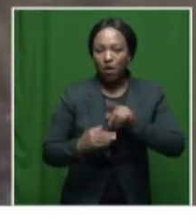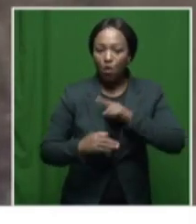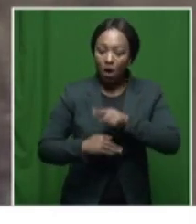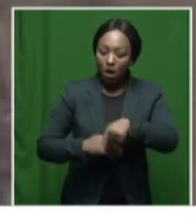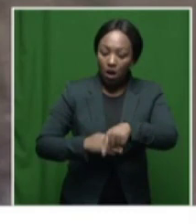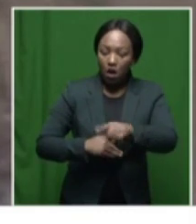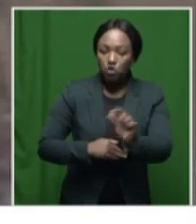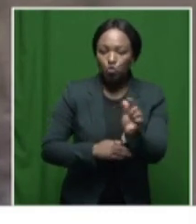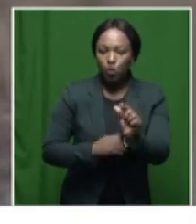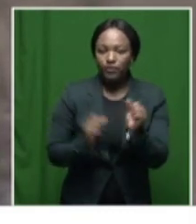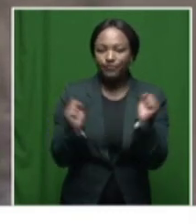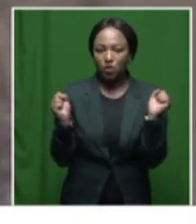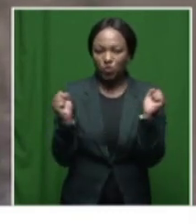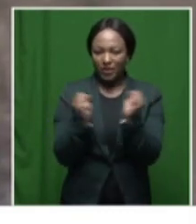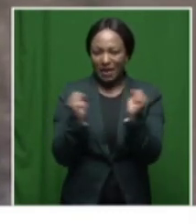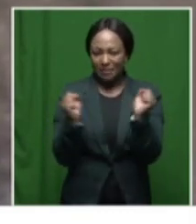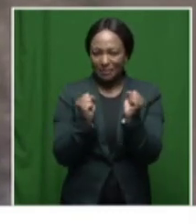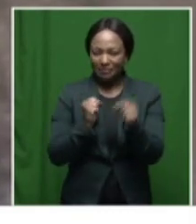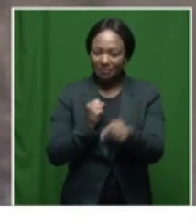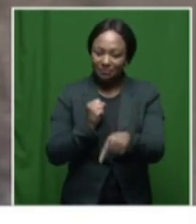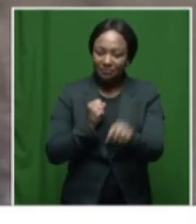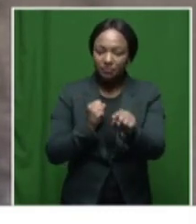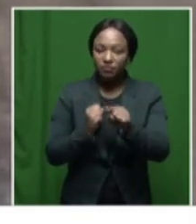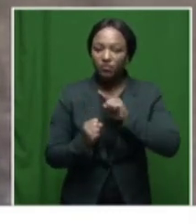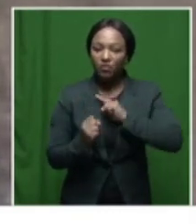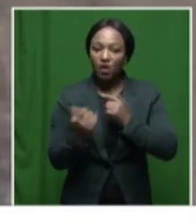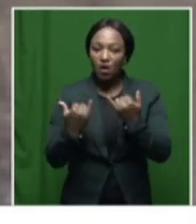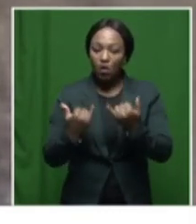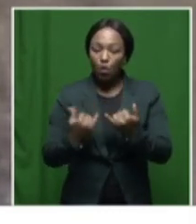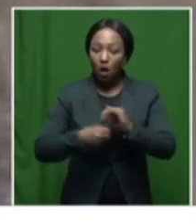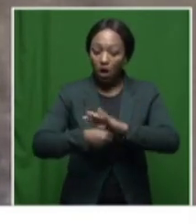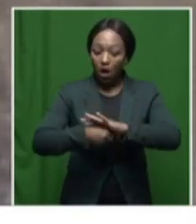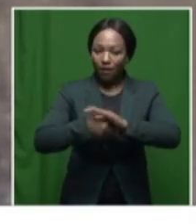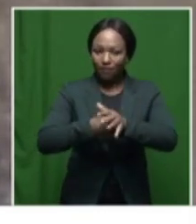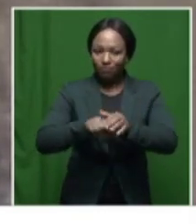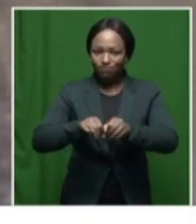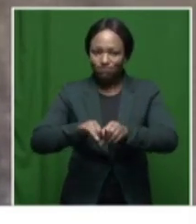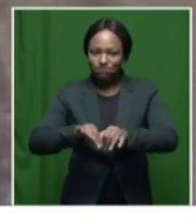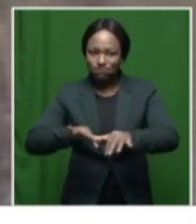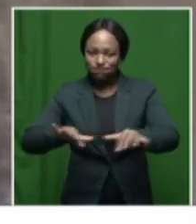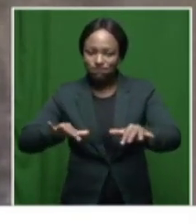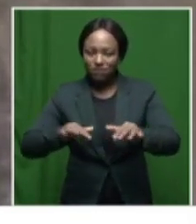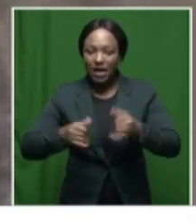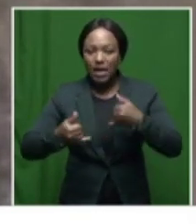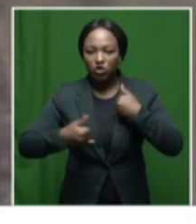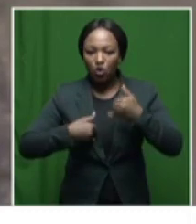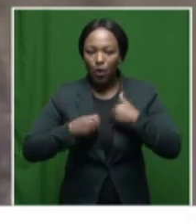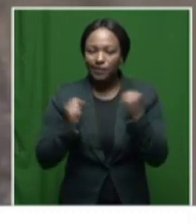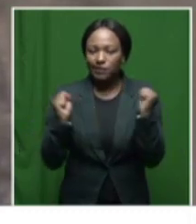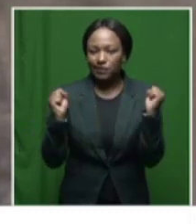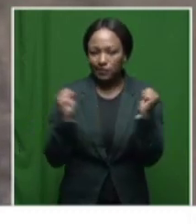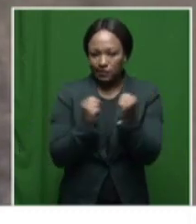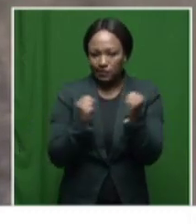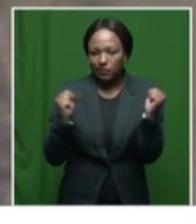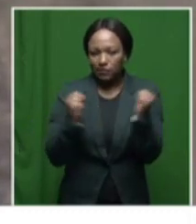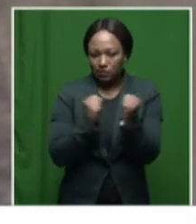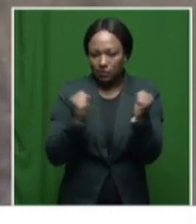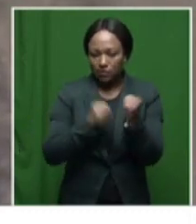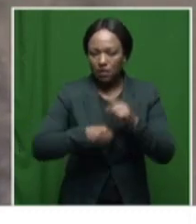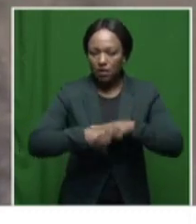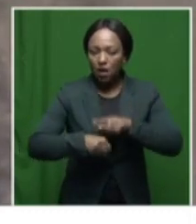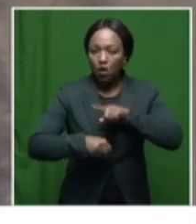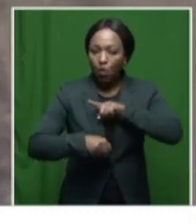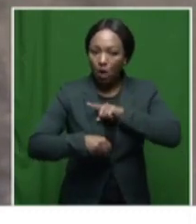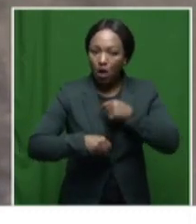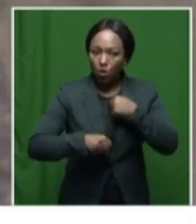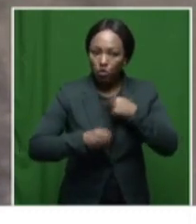winters, we're entering into what the virus enjoys. And I think not giving the virus the opportunity to overcome us